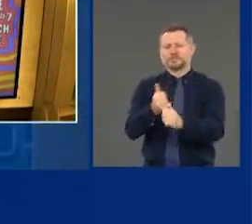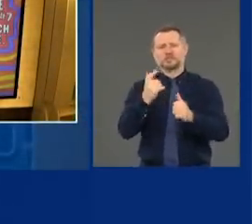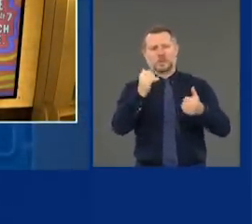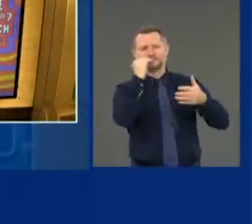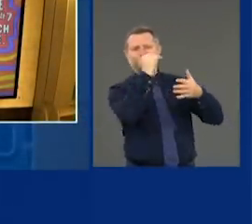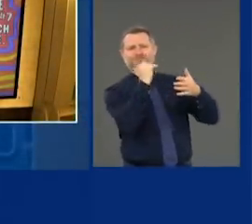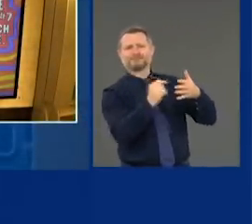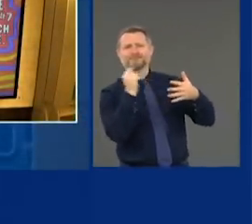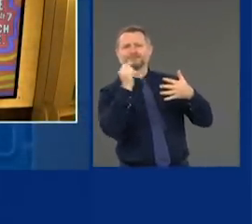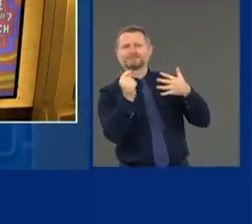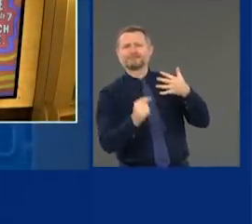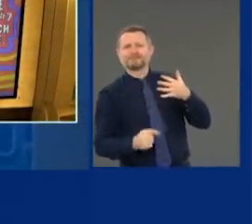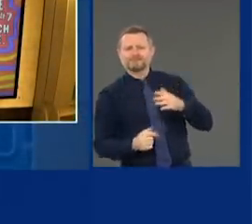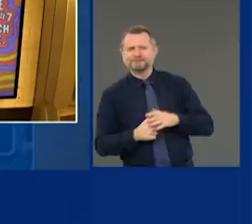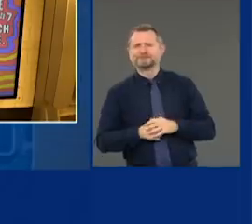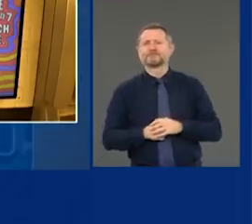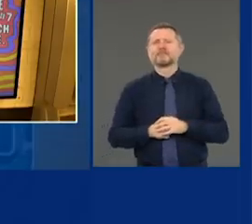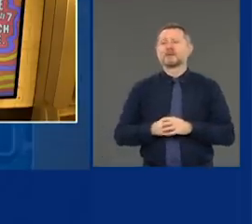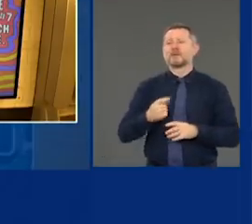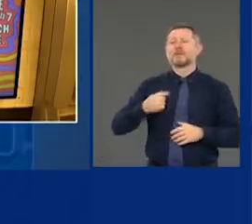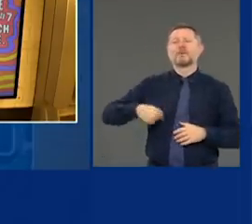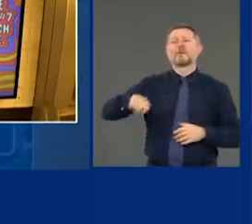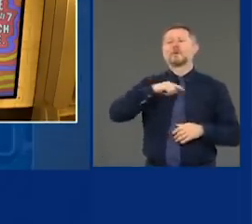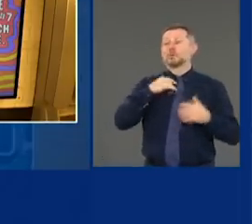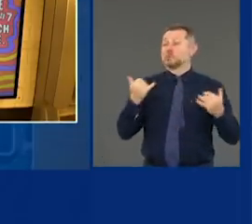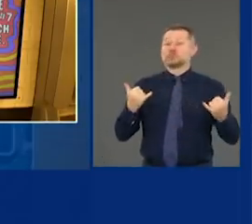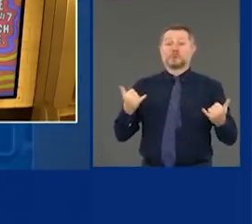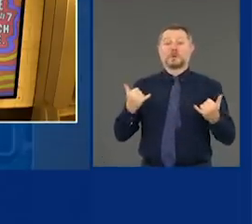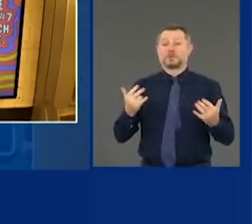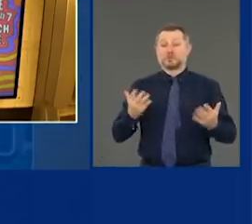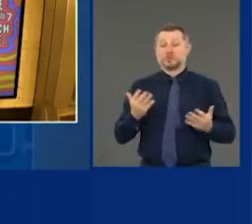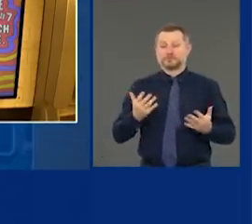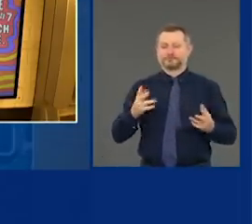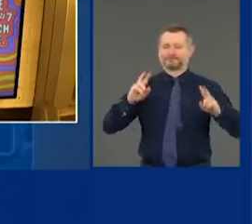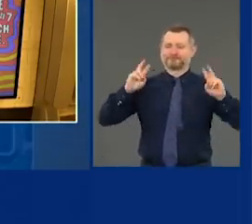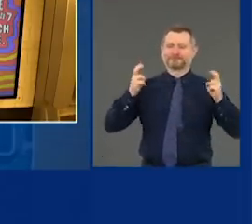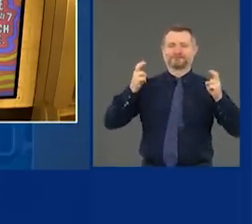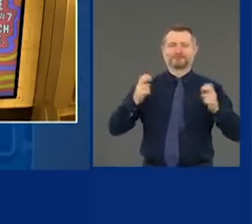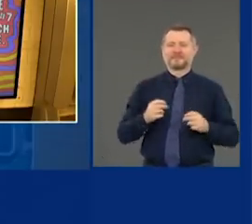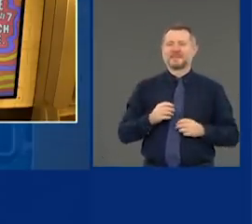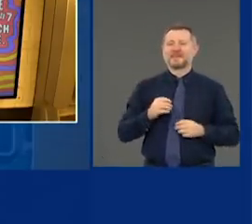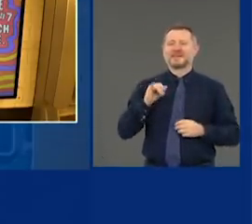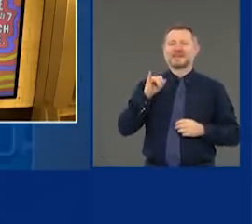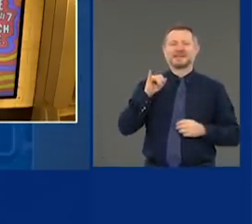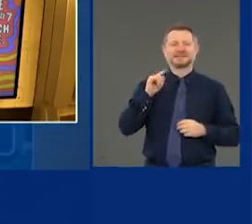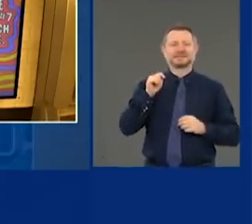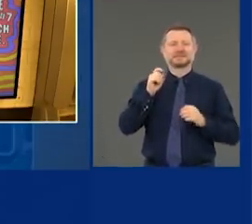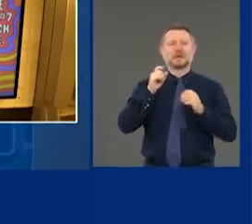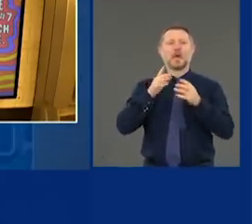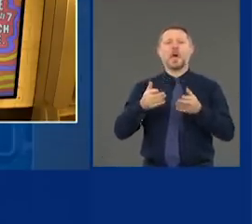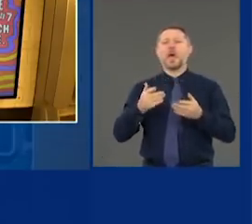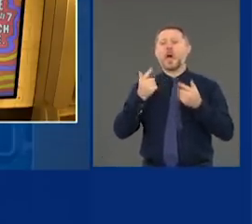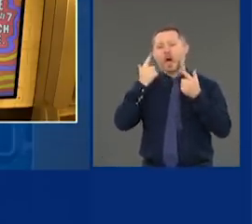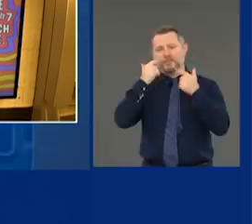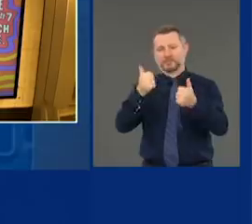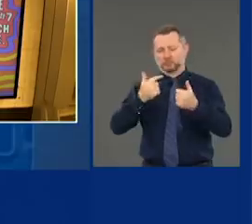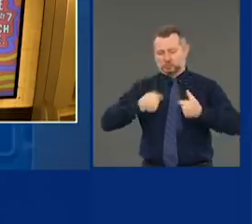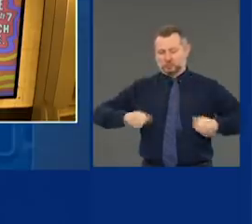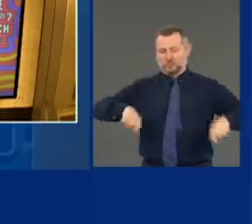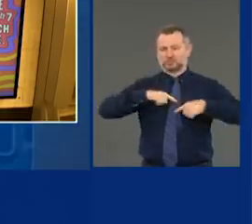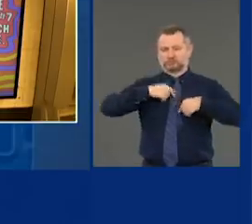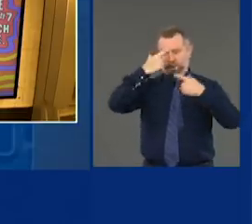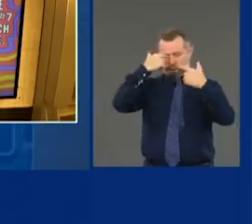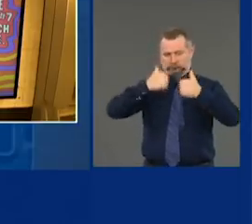trains, etc. The MTA is also launching the It's Up to Us New York campaign. You'll see this